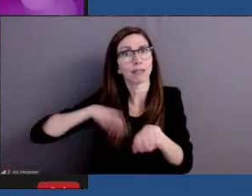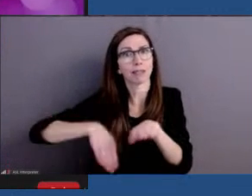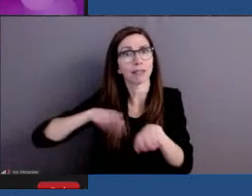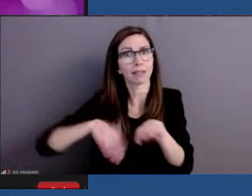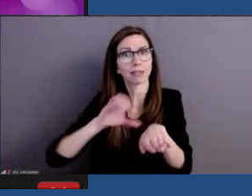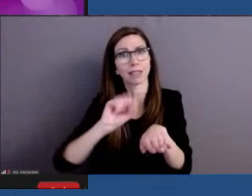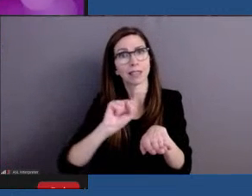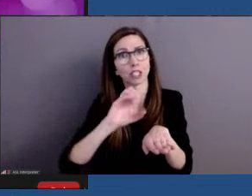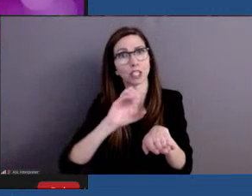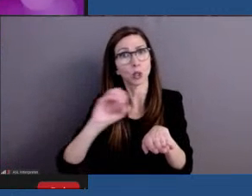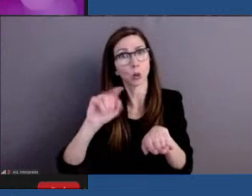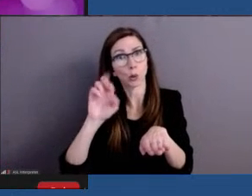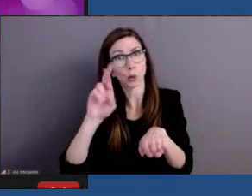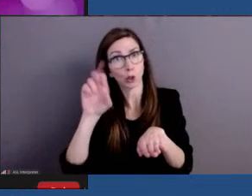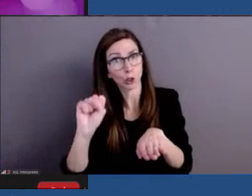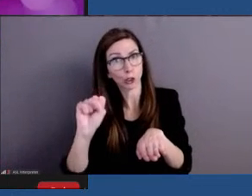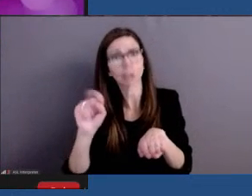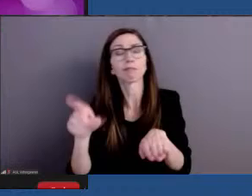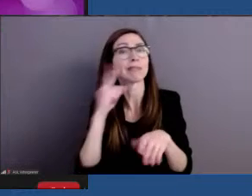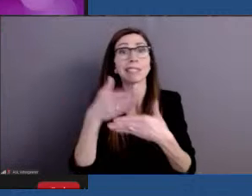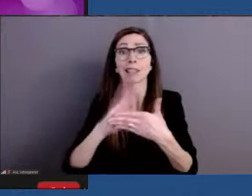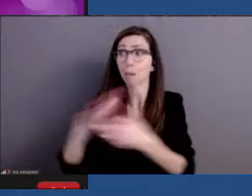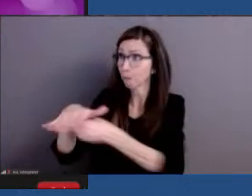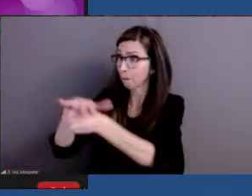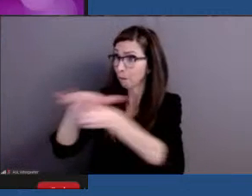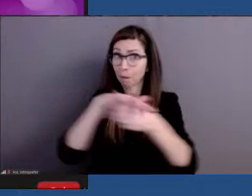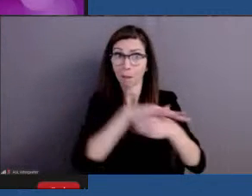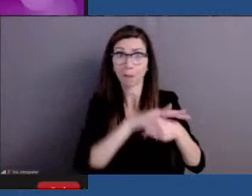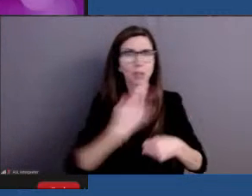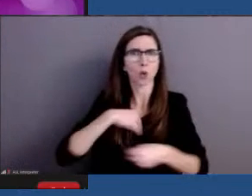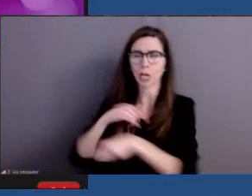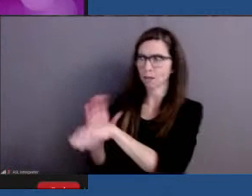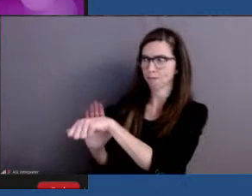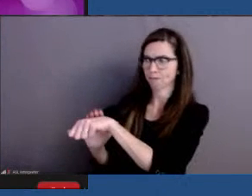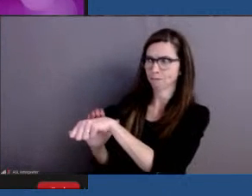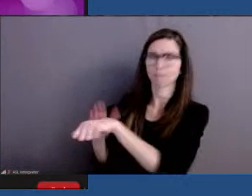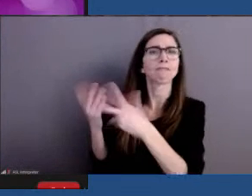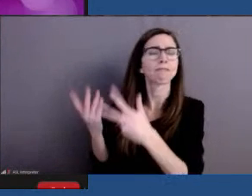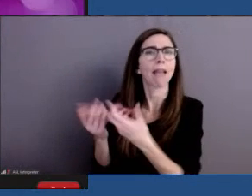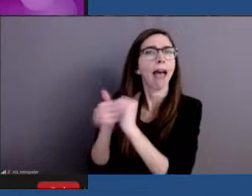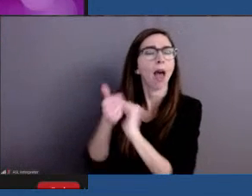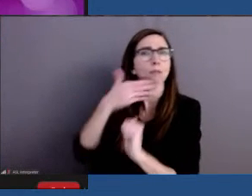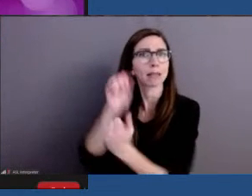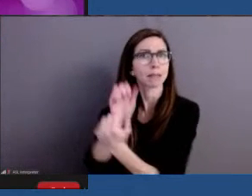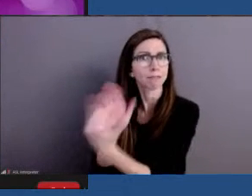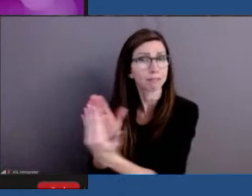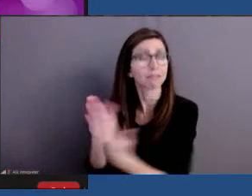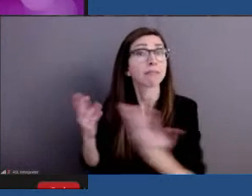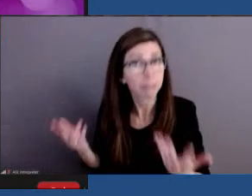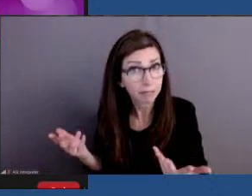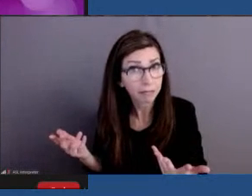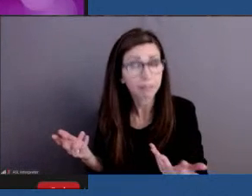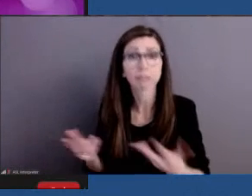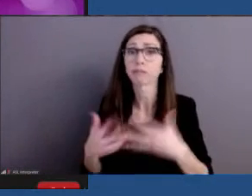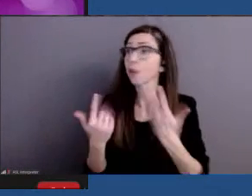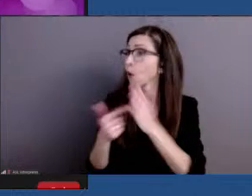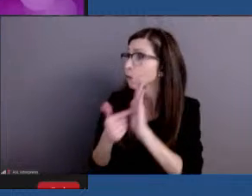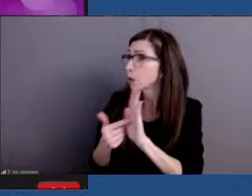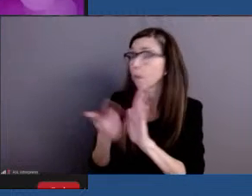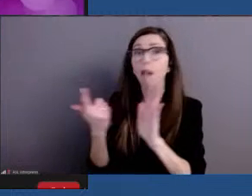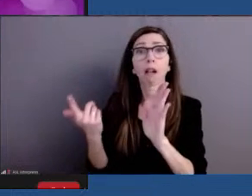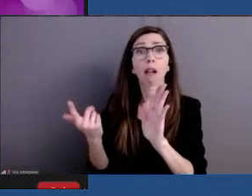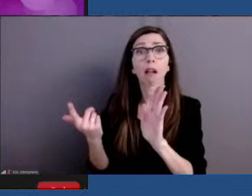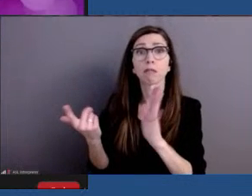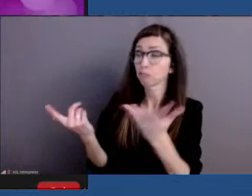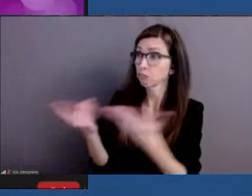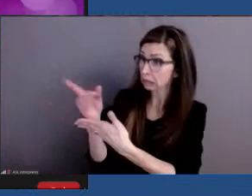areas in the city. We provided detailed advice on this pilot project, including on how it can be designed to make sure